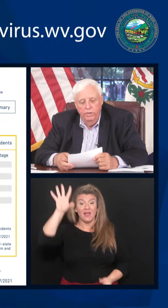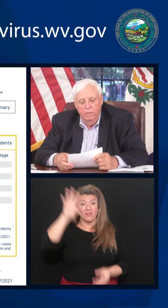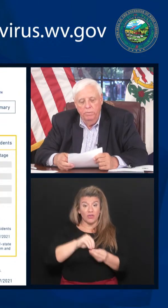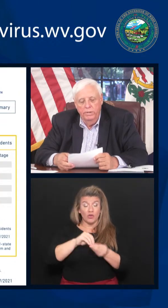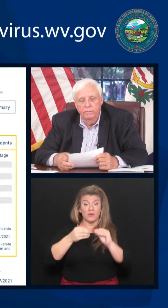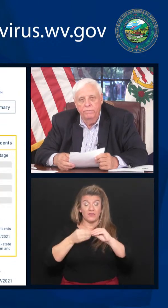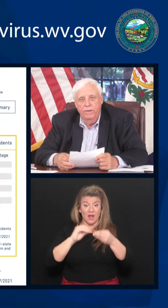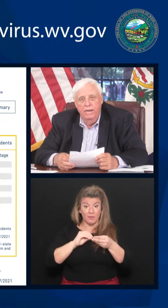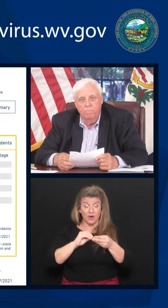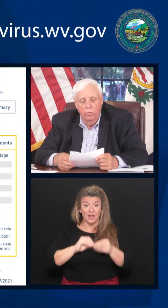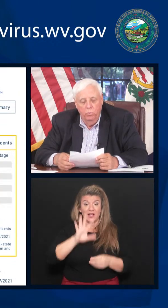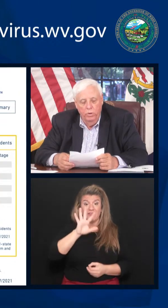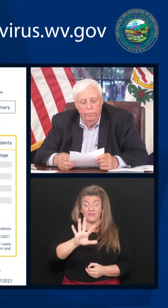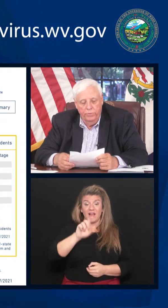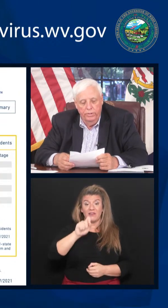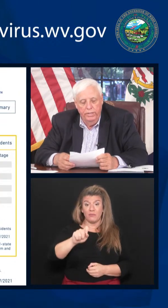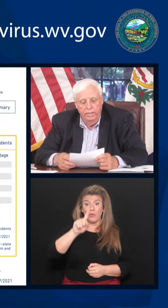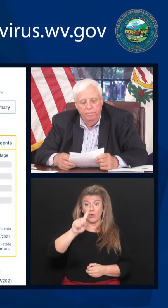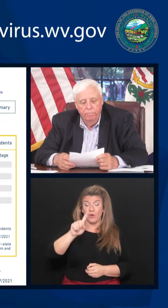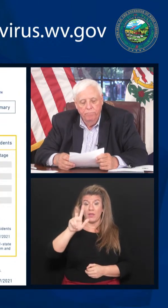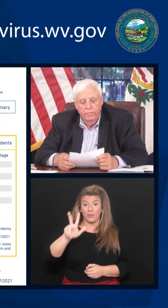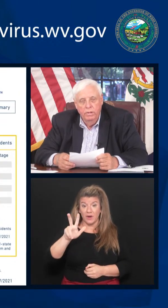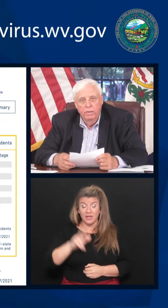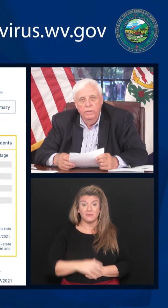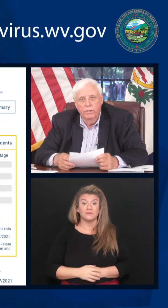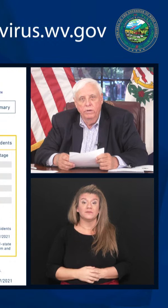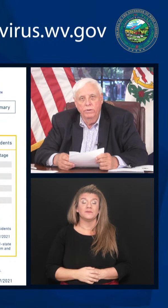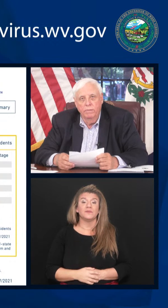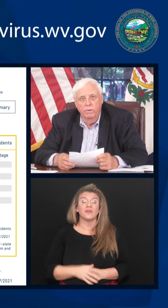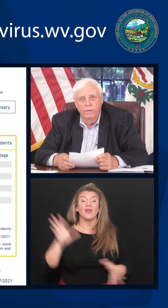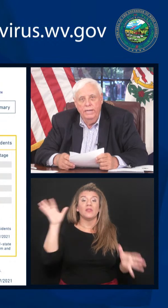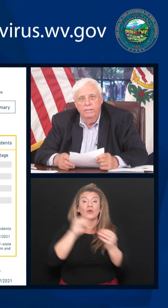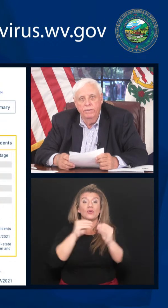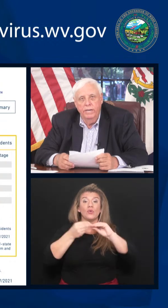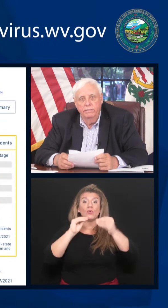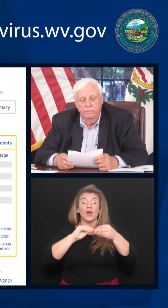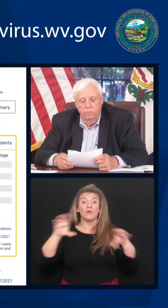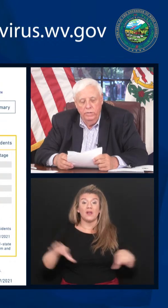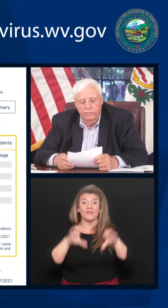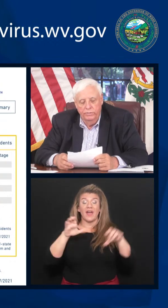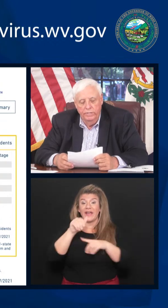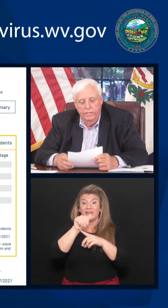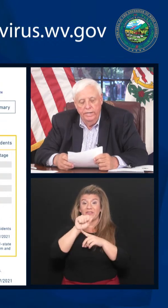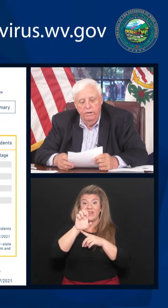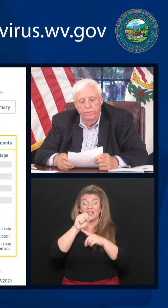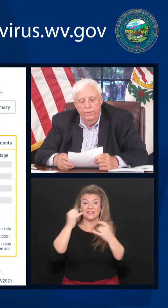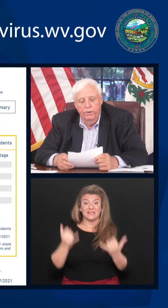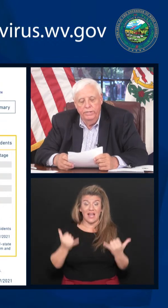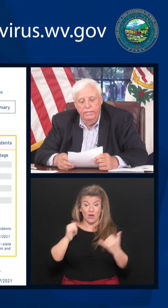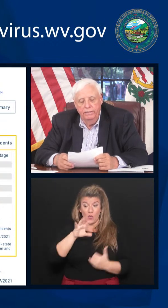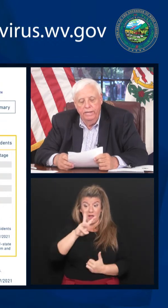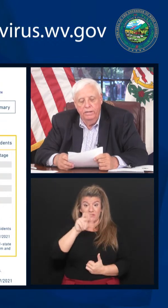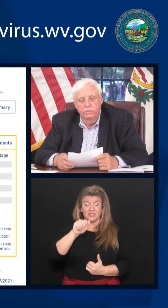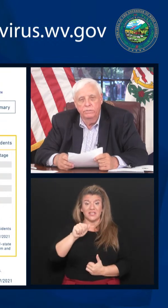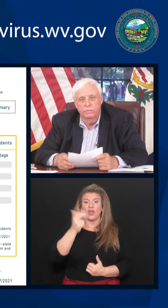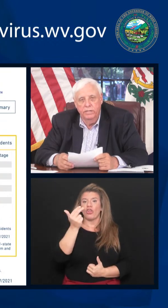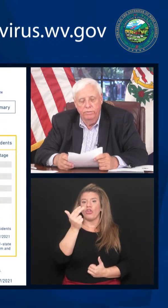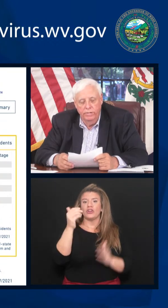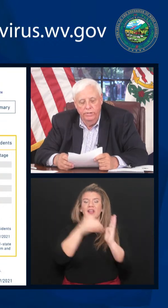cumulative number is at 5.13. The total number of active cases in West Virginia now are